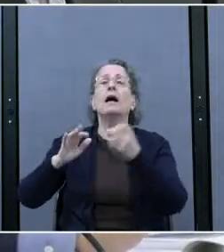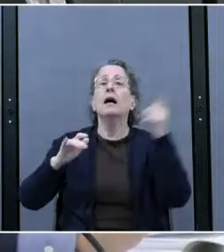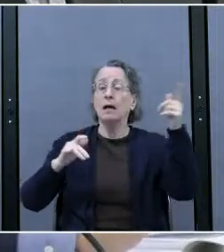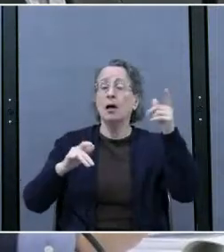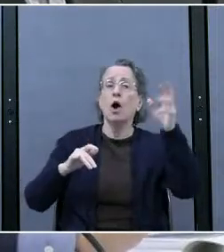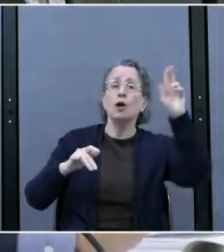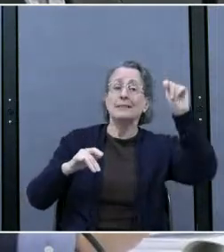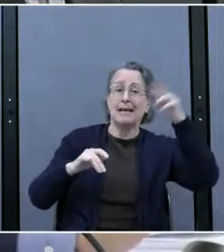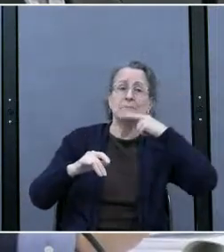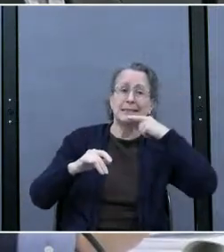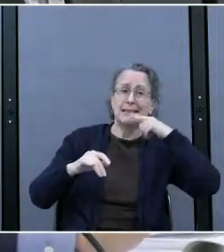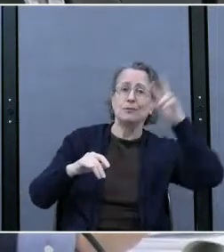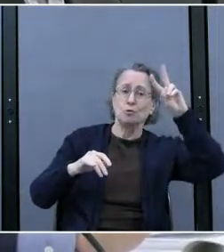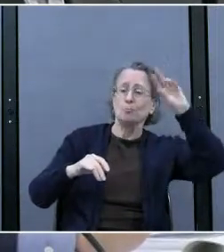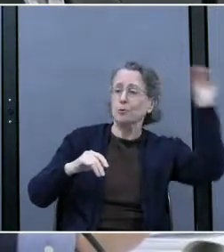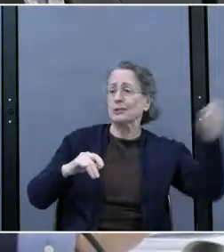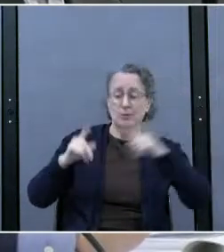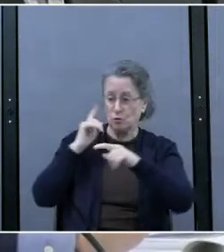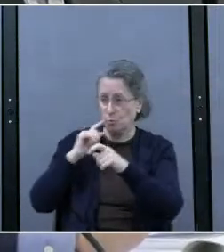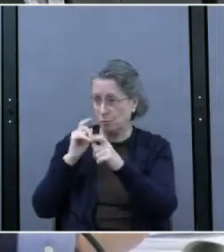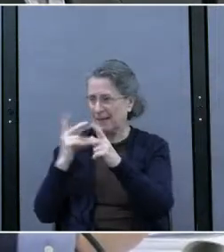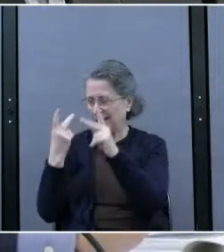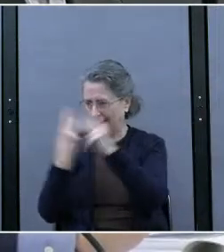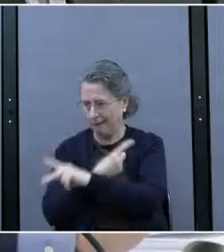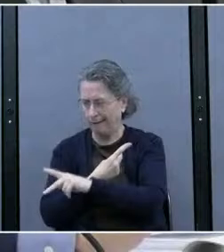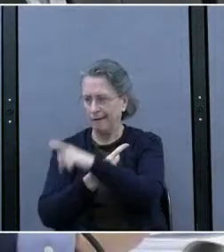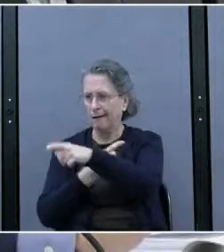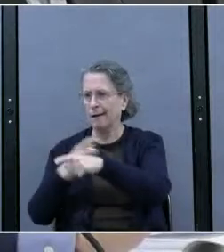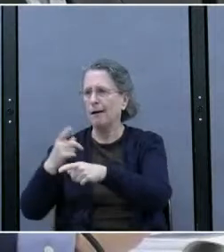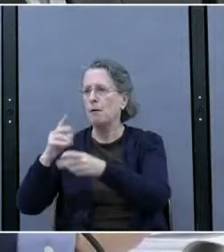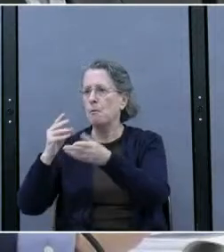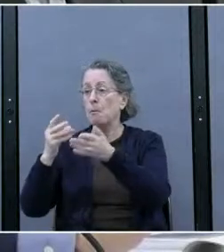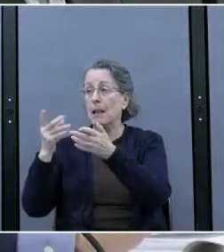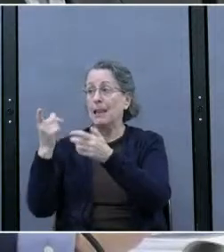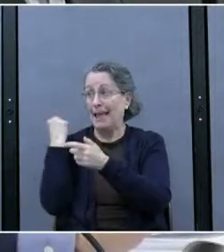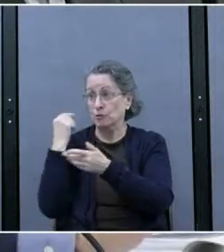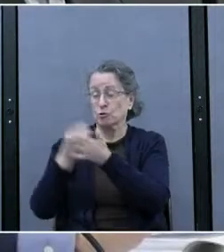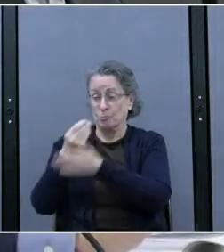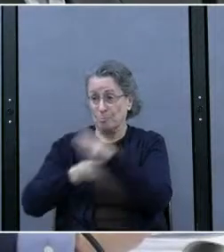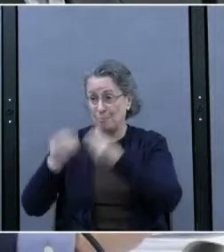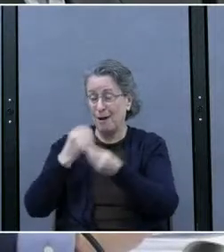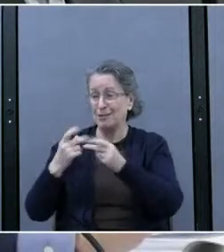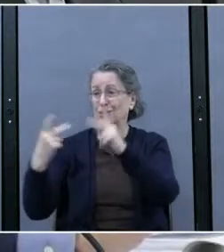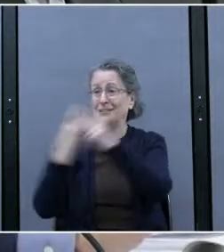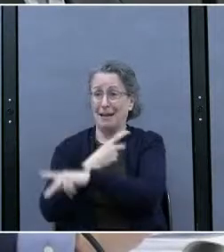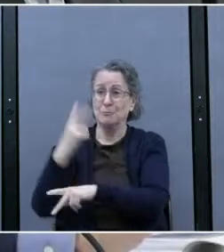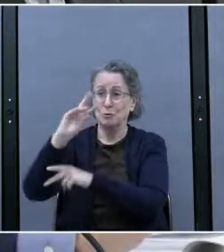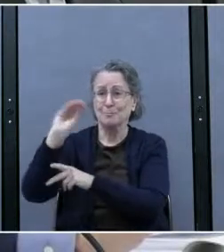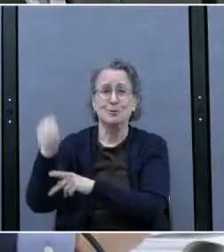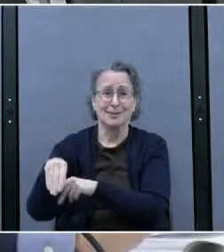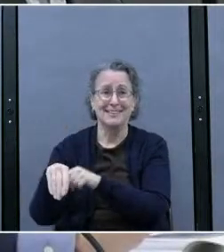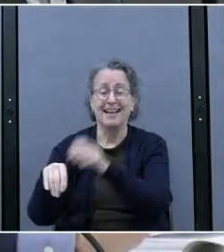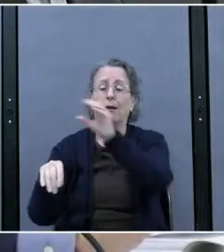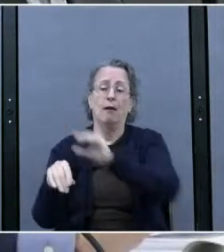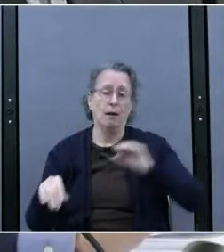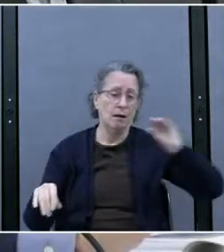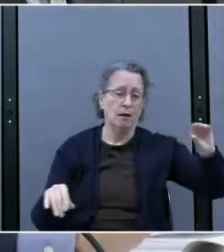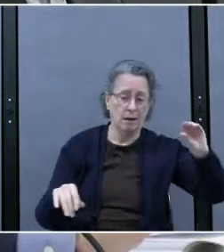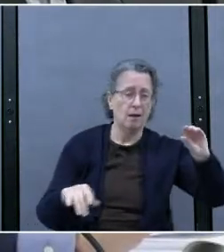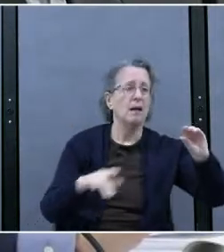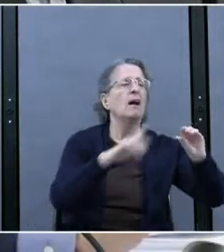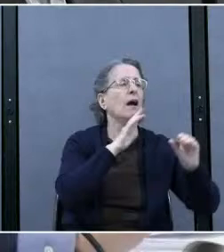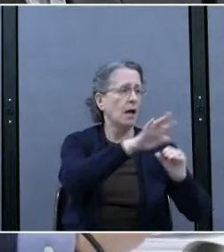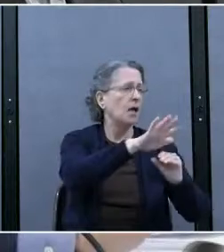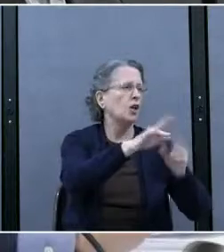what is 2% of the FY25 budget? That's what you'll have to work with in the FY26 budget. And the ballot.